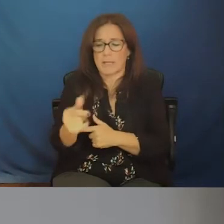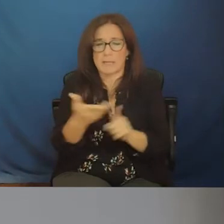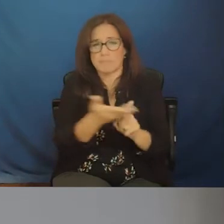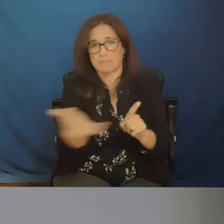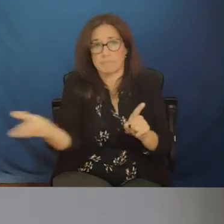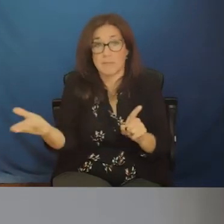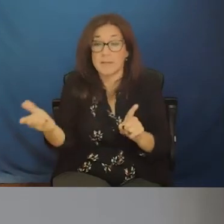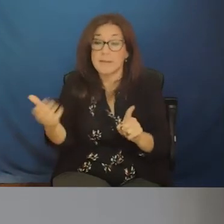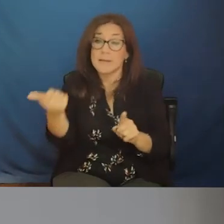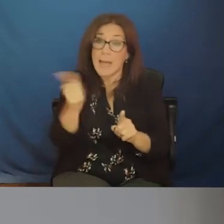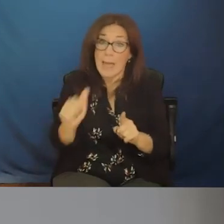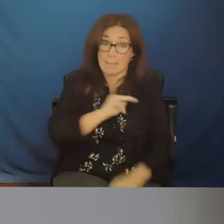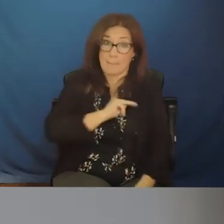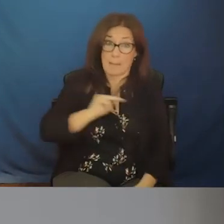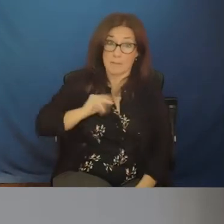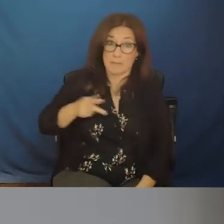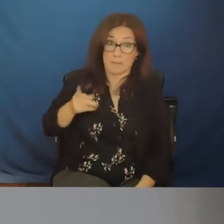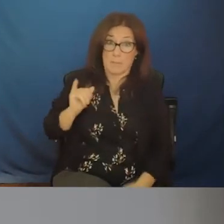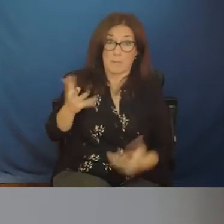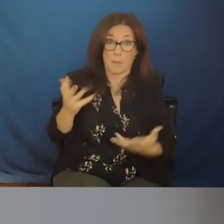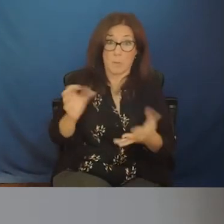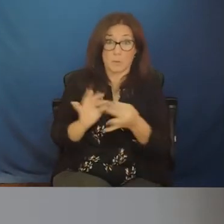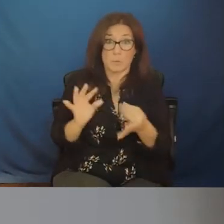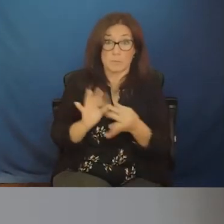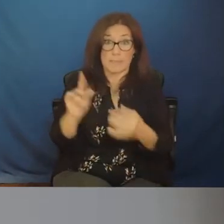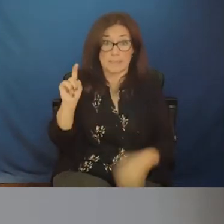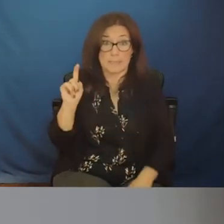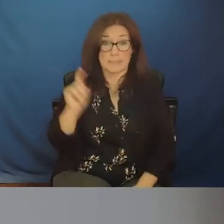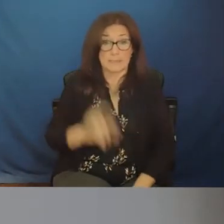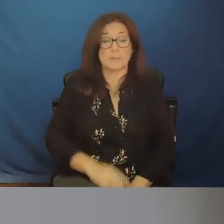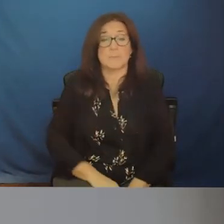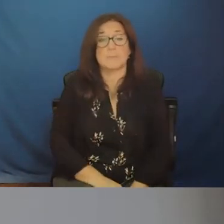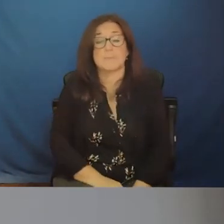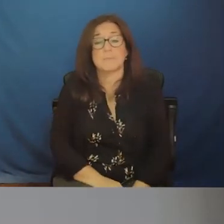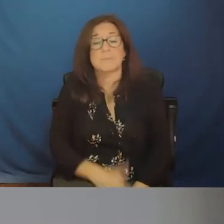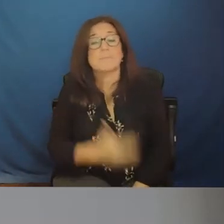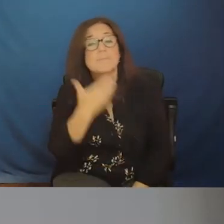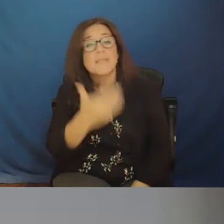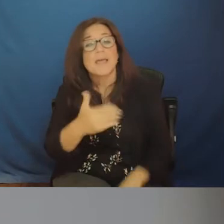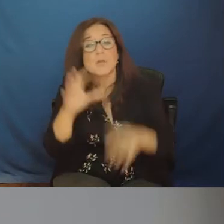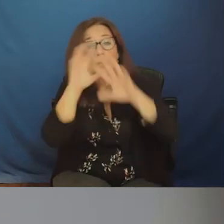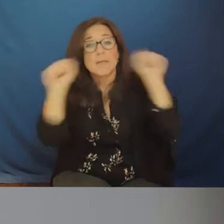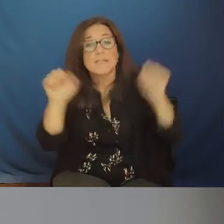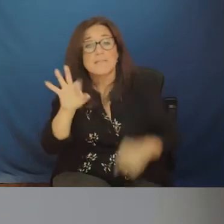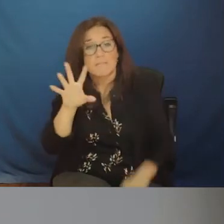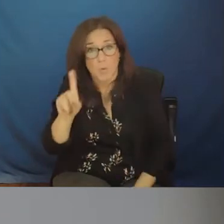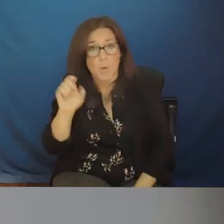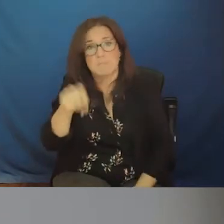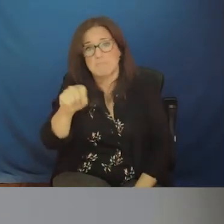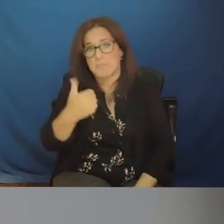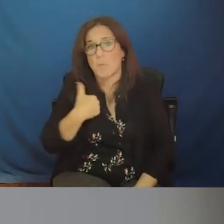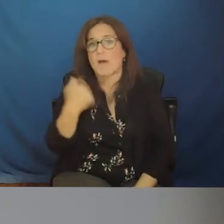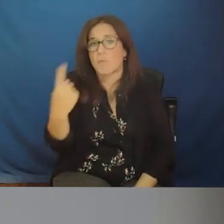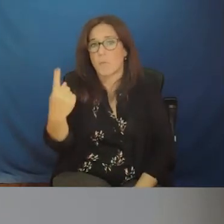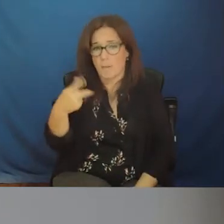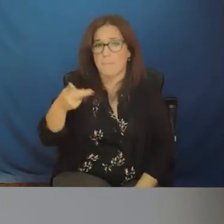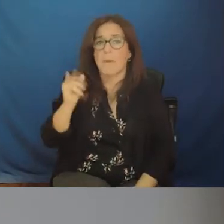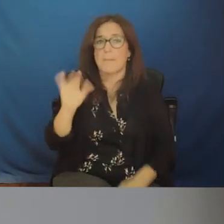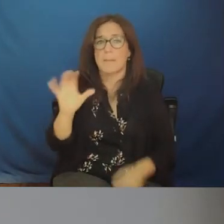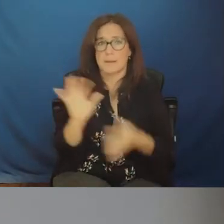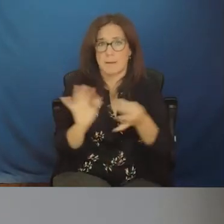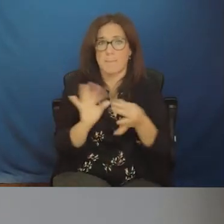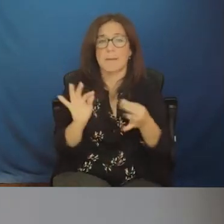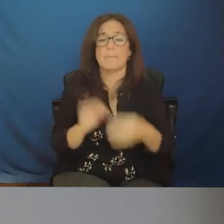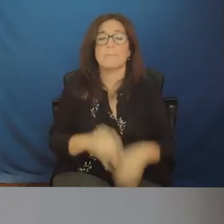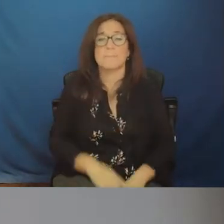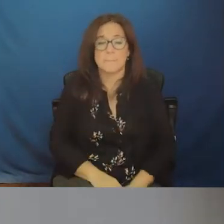any members of the public who would like to speak? Thank you, President Ford. We do have one public comment.